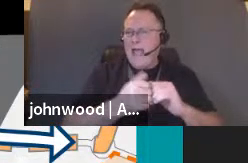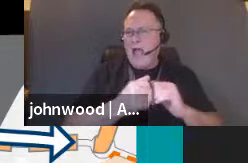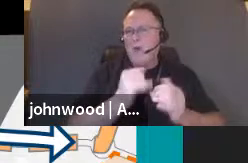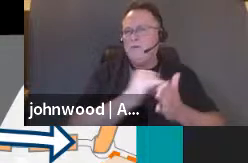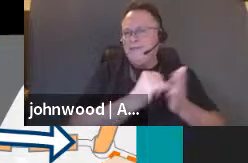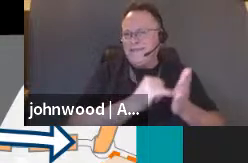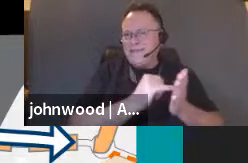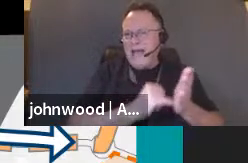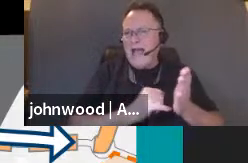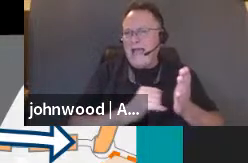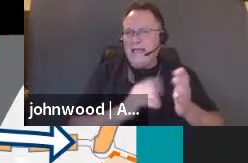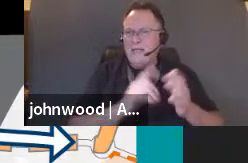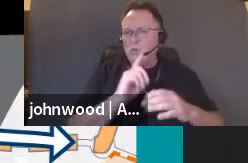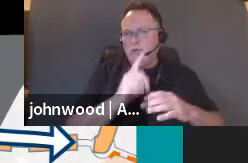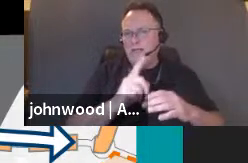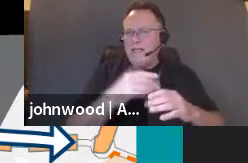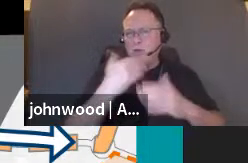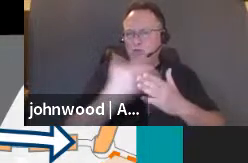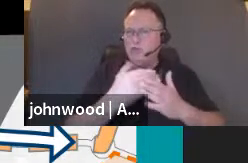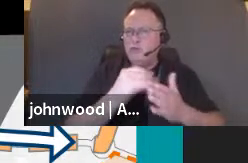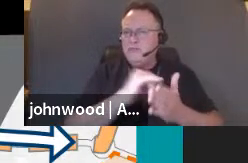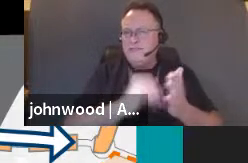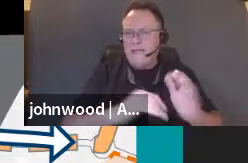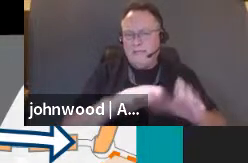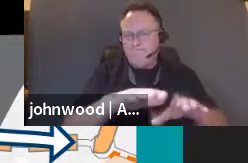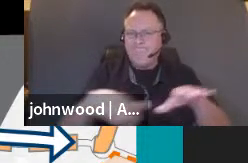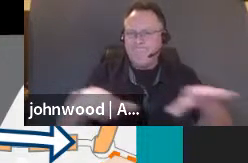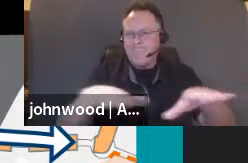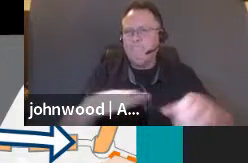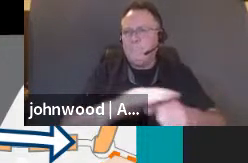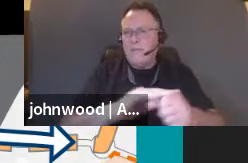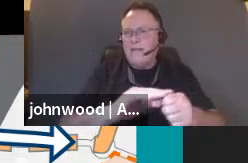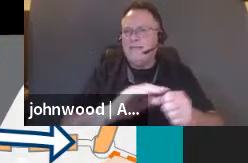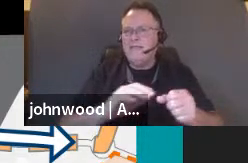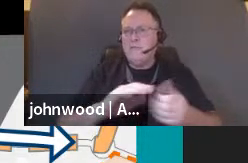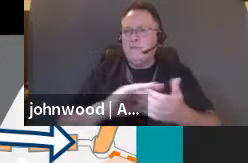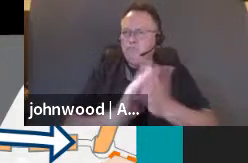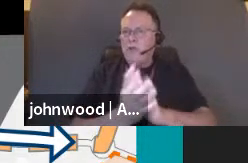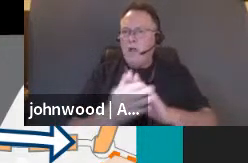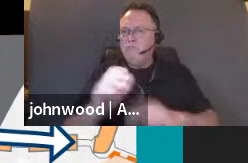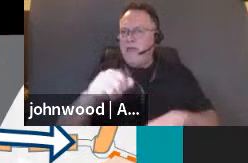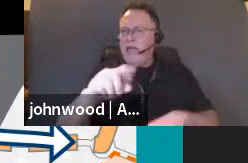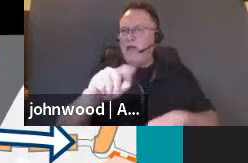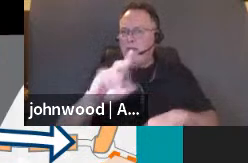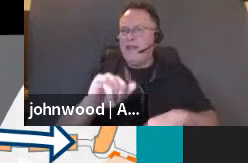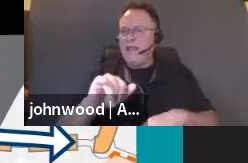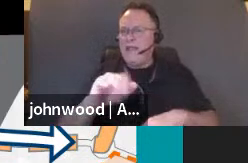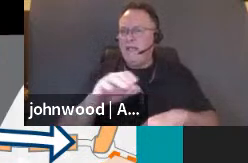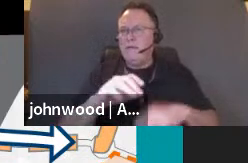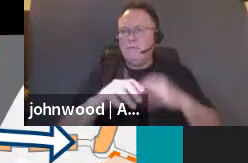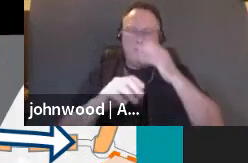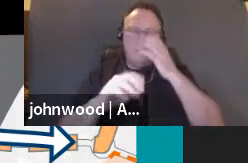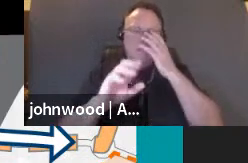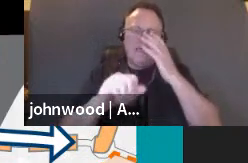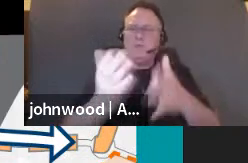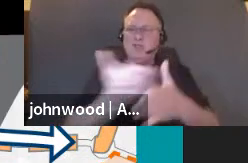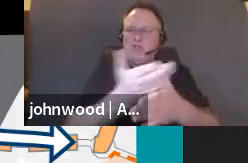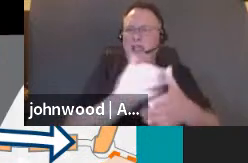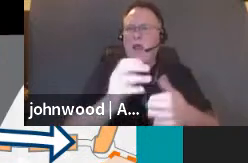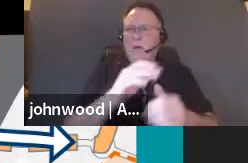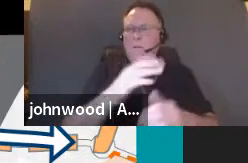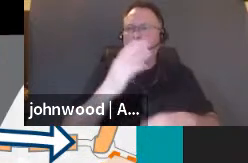well designed places actually promote equity, especially when ownership of a place or a space can be shared by